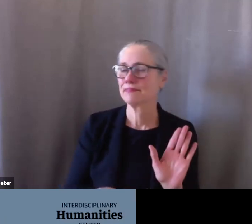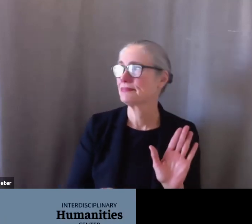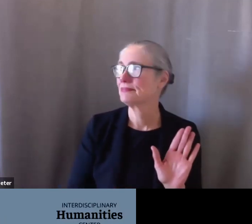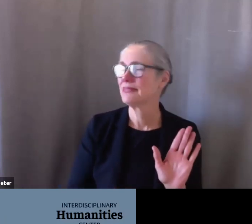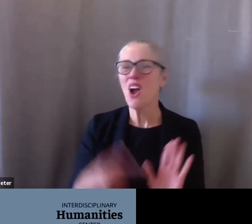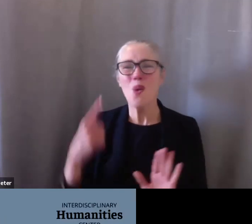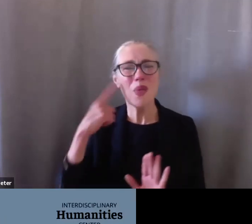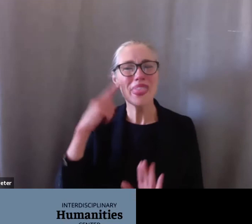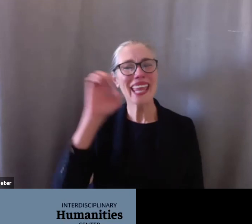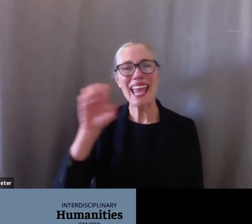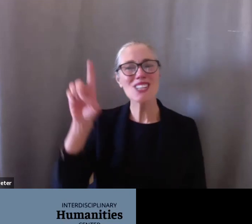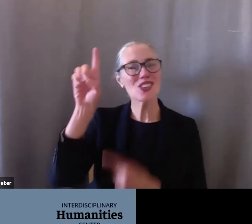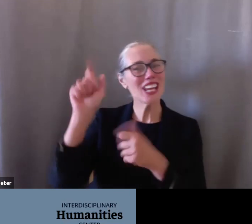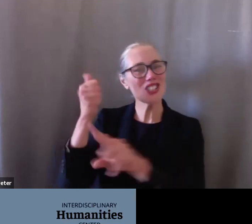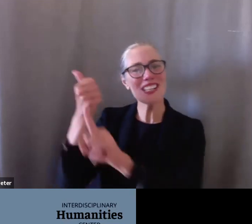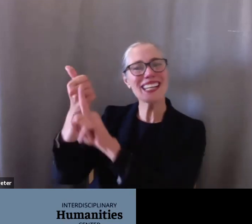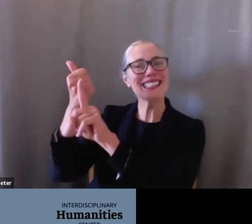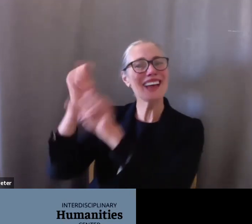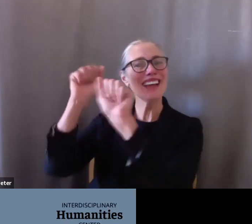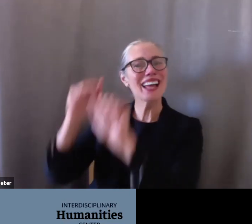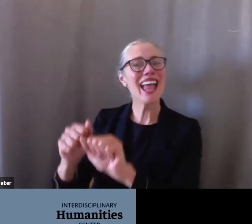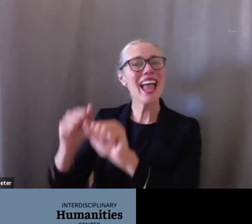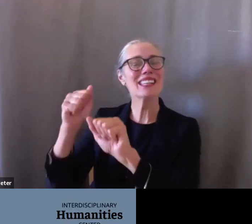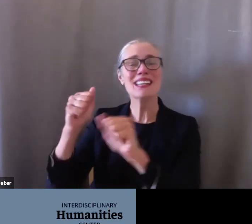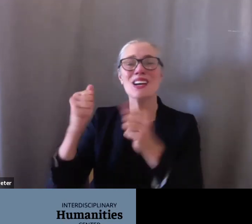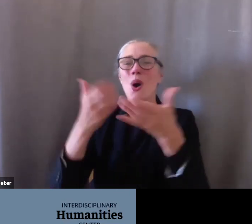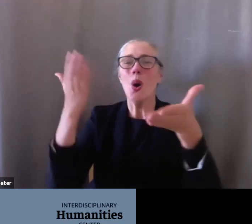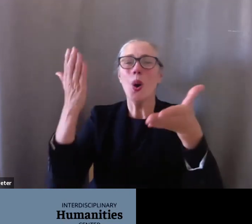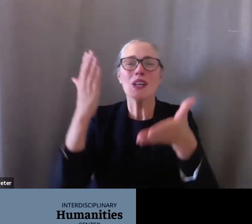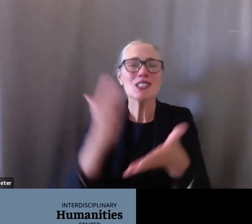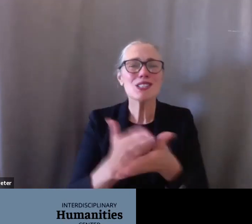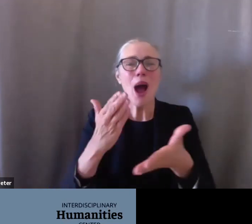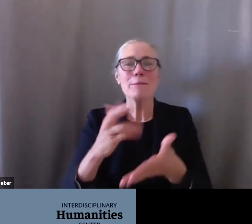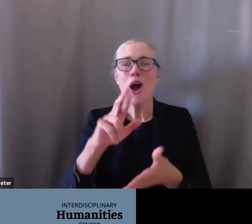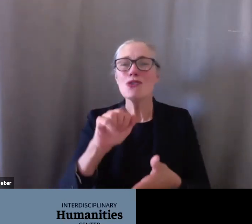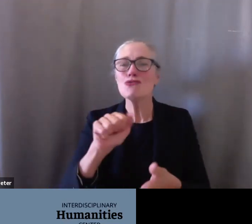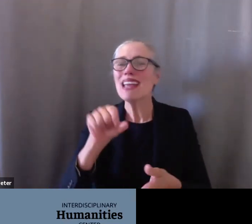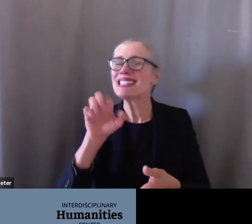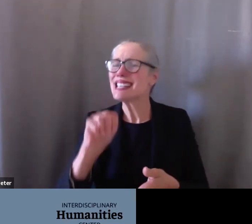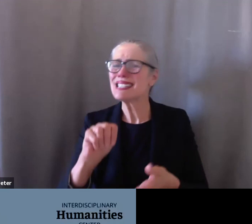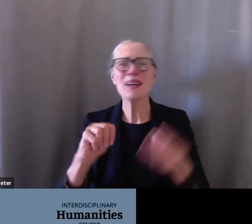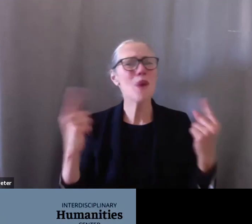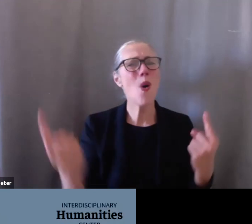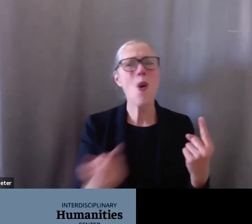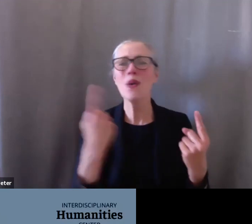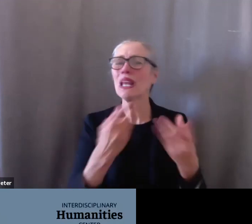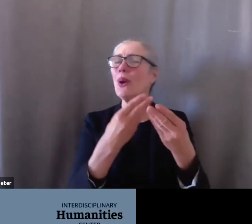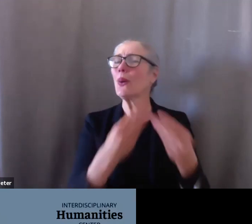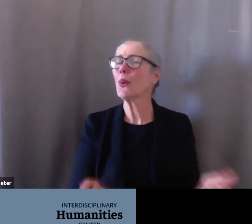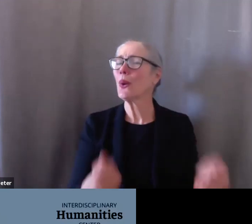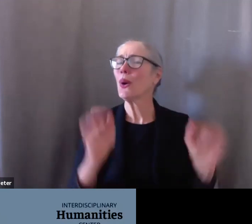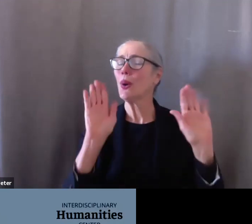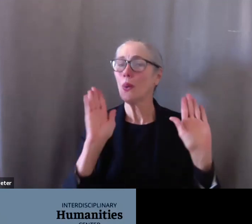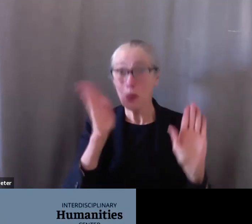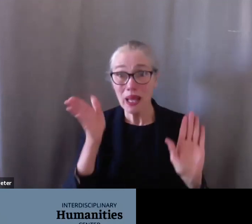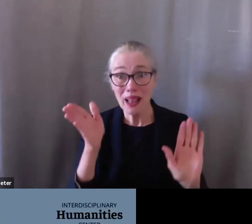such strong partisan divides in our society. That at least among whites, one of the most important